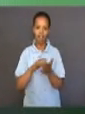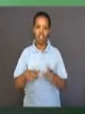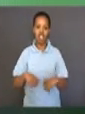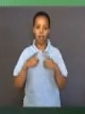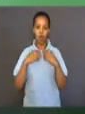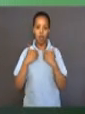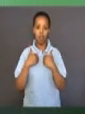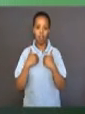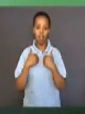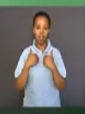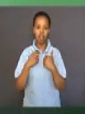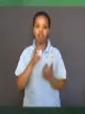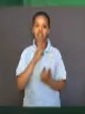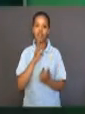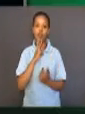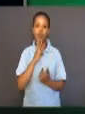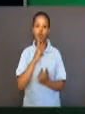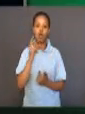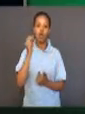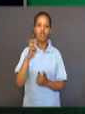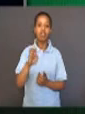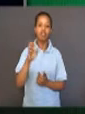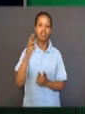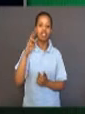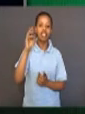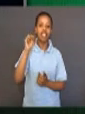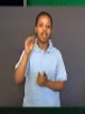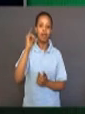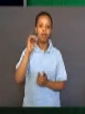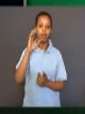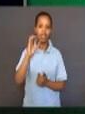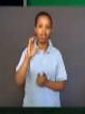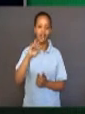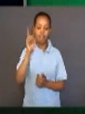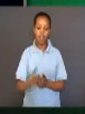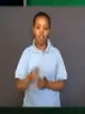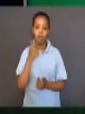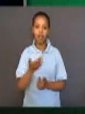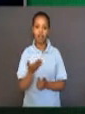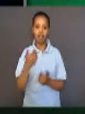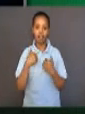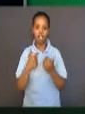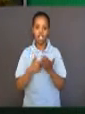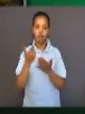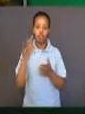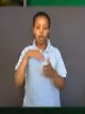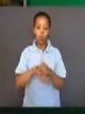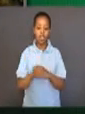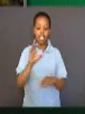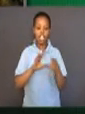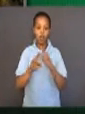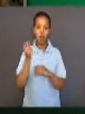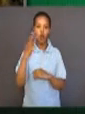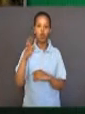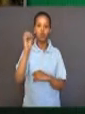hydrothermic vents. These are full of chemoautotrophs that